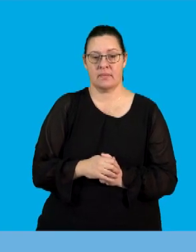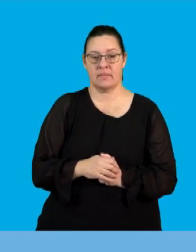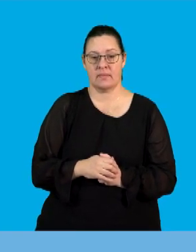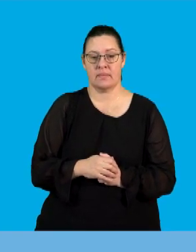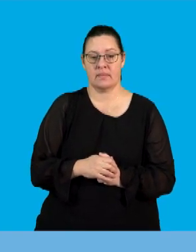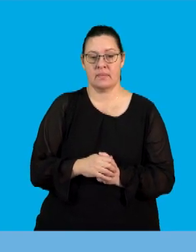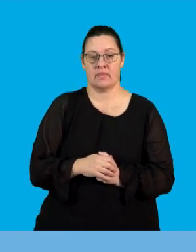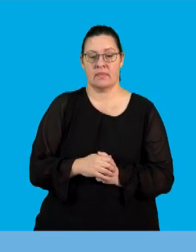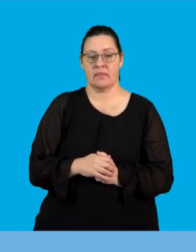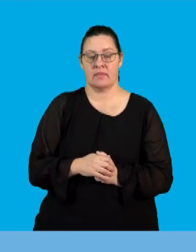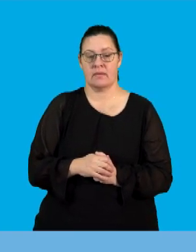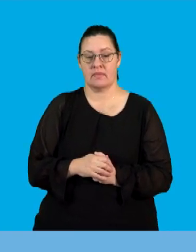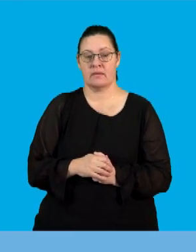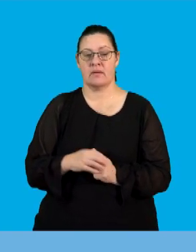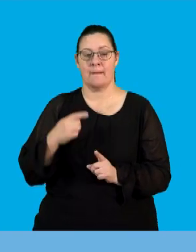NaCl